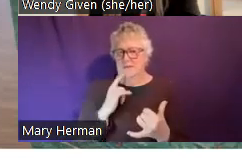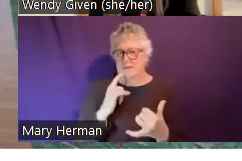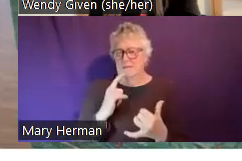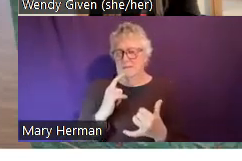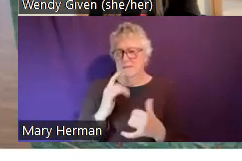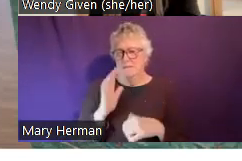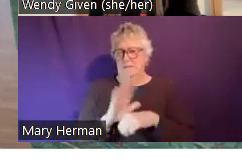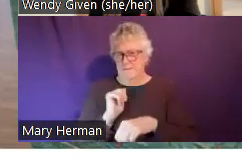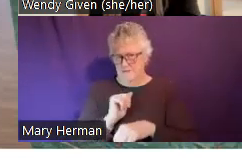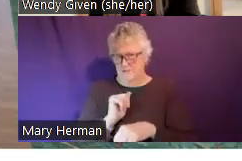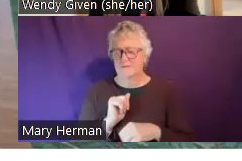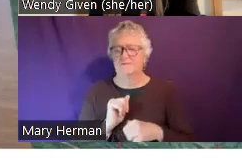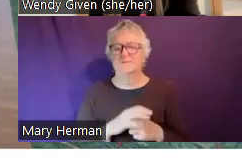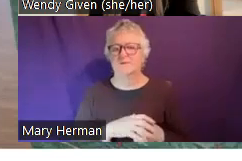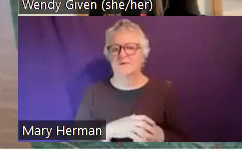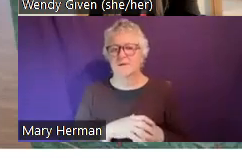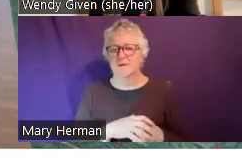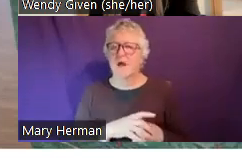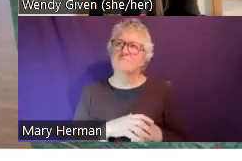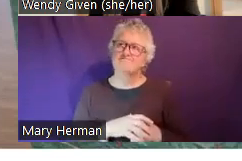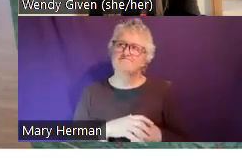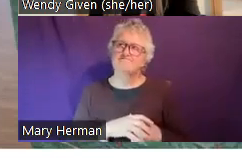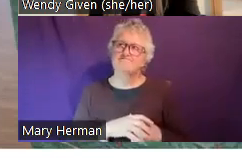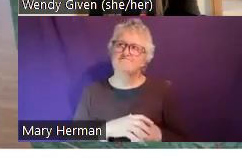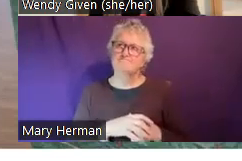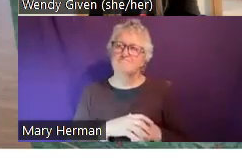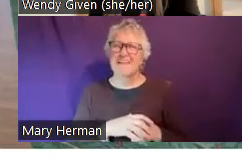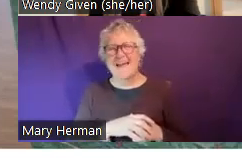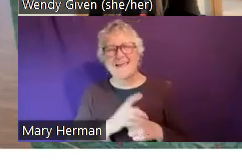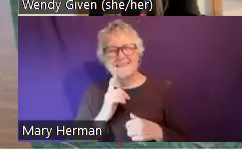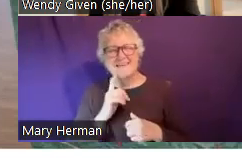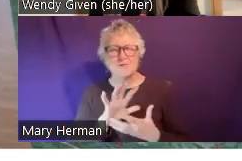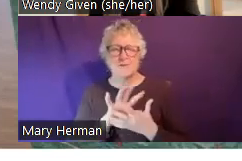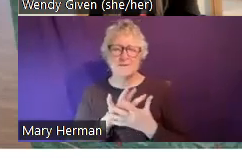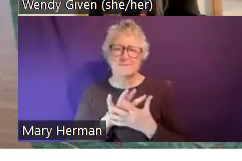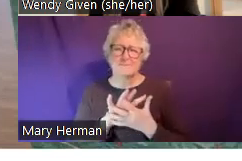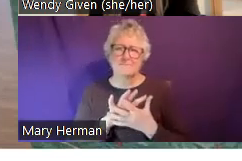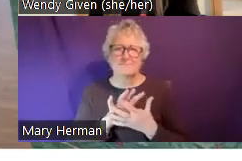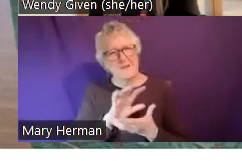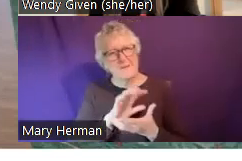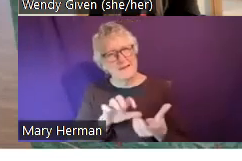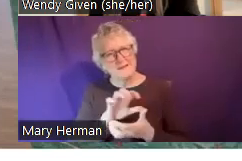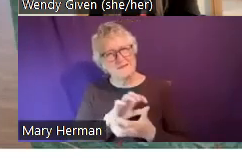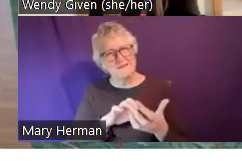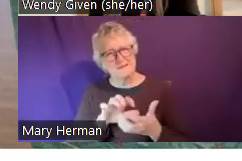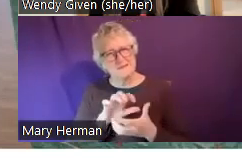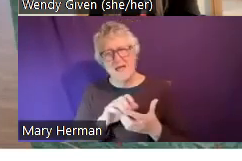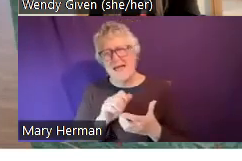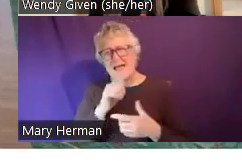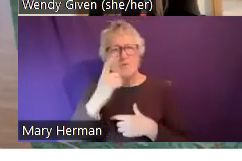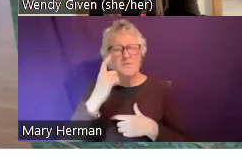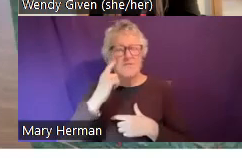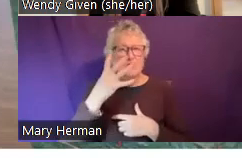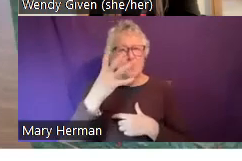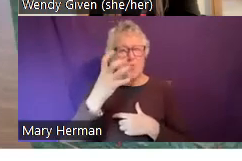I think it would be a mix. I mean, I don't think you want to block all the light, but I don't know that you